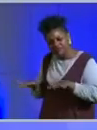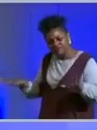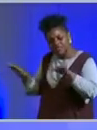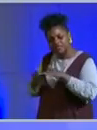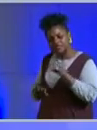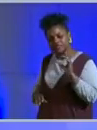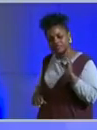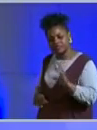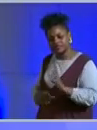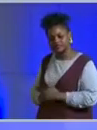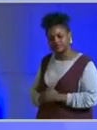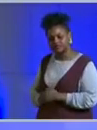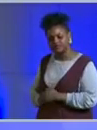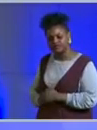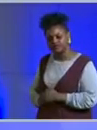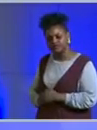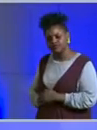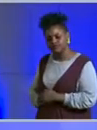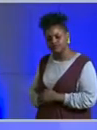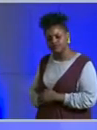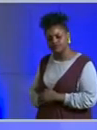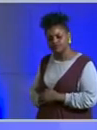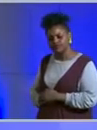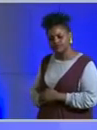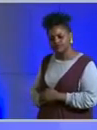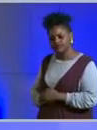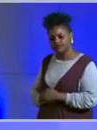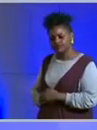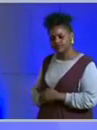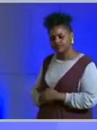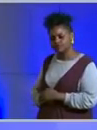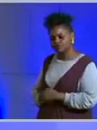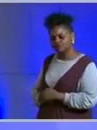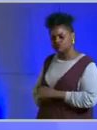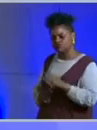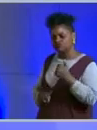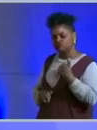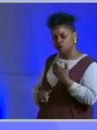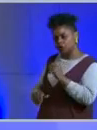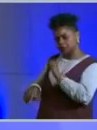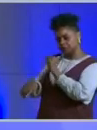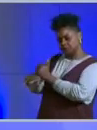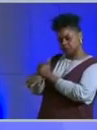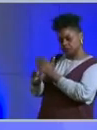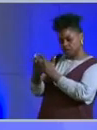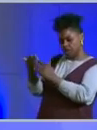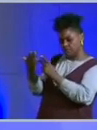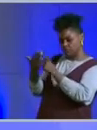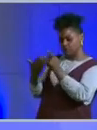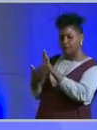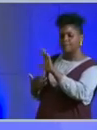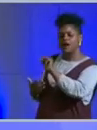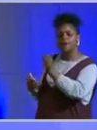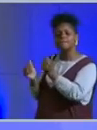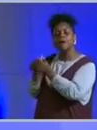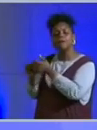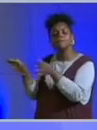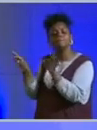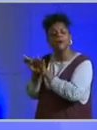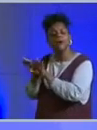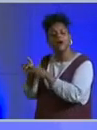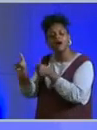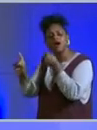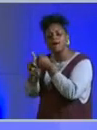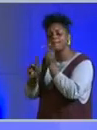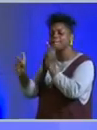of Columbia. And I'll just lay out some of the projects that we've done, but more importantly, the people that it's touched. We